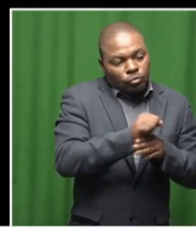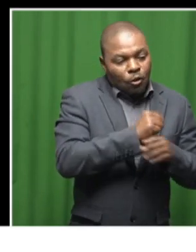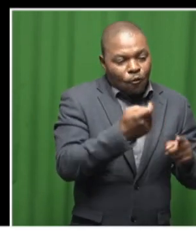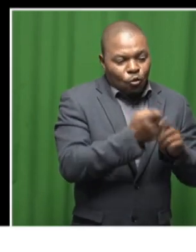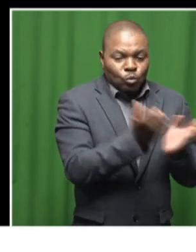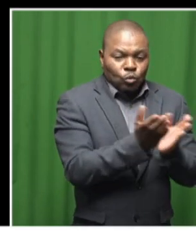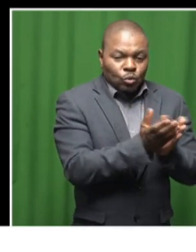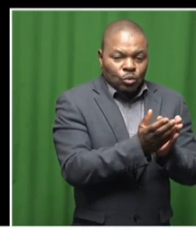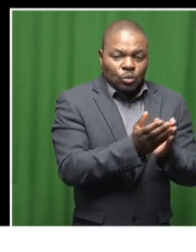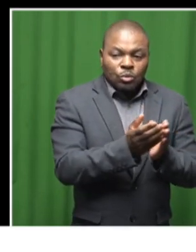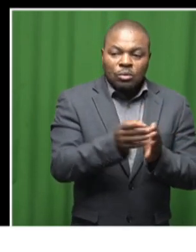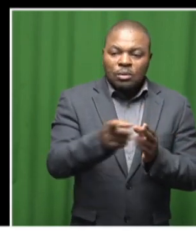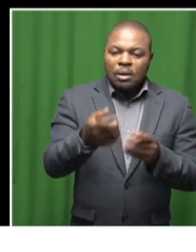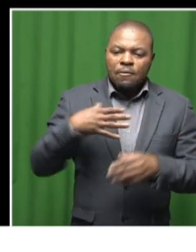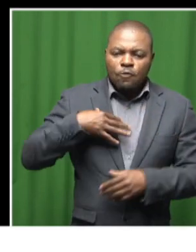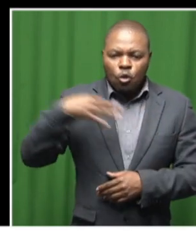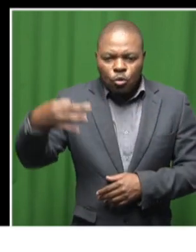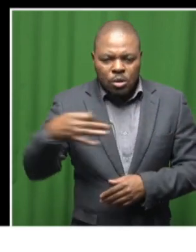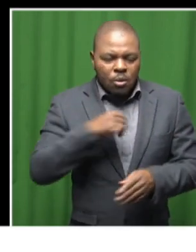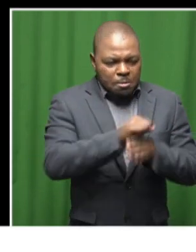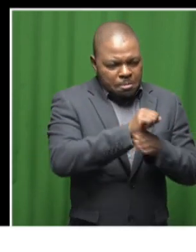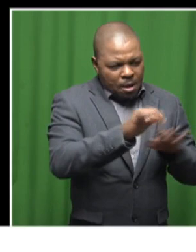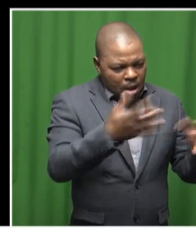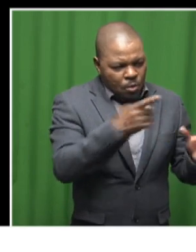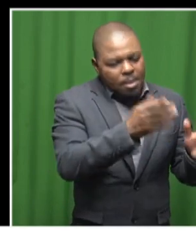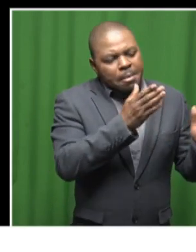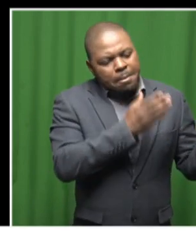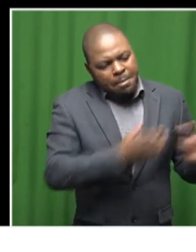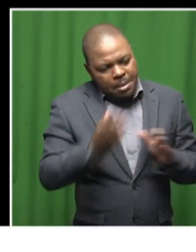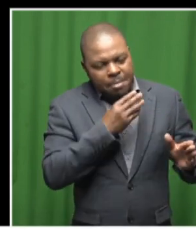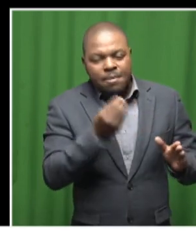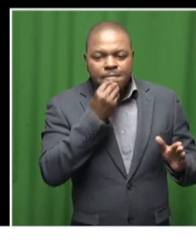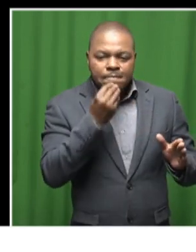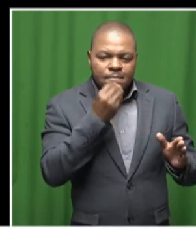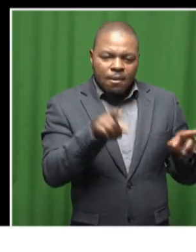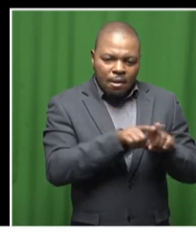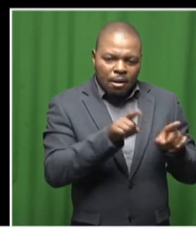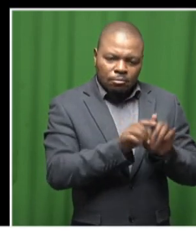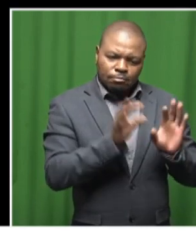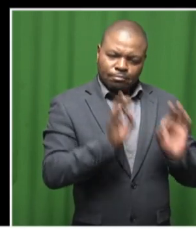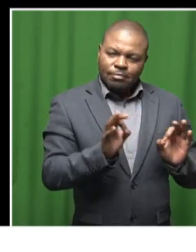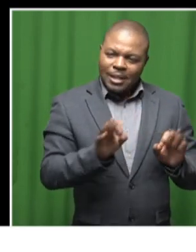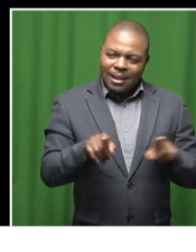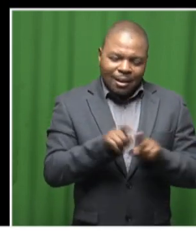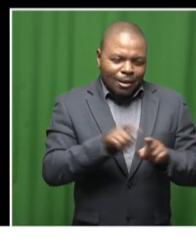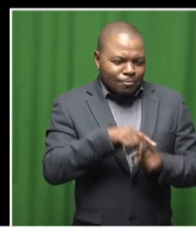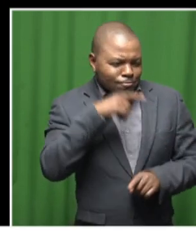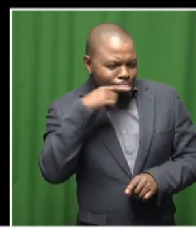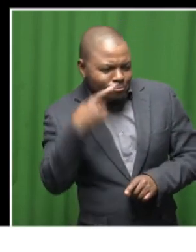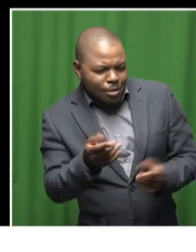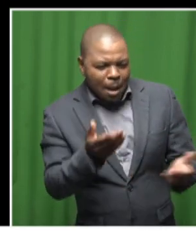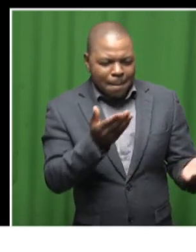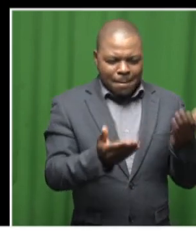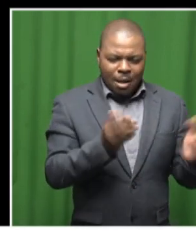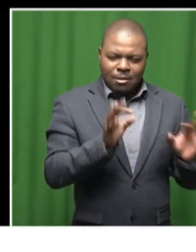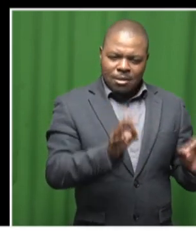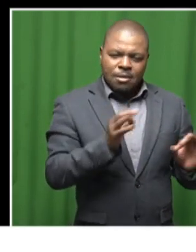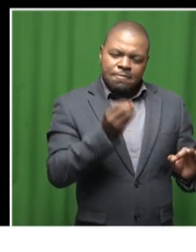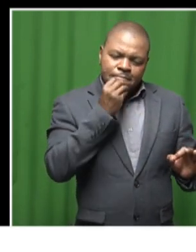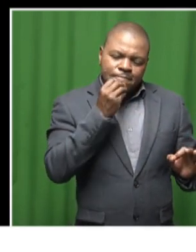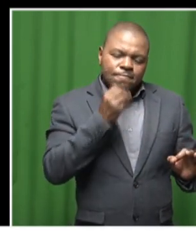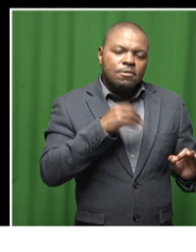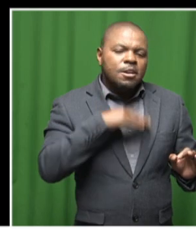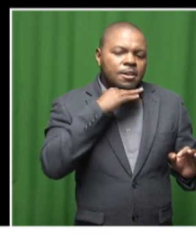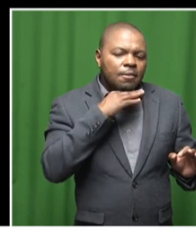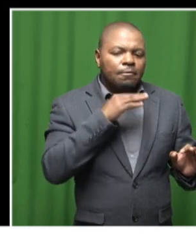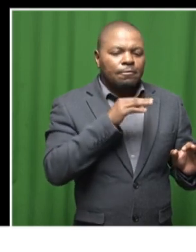school, the volunteers, so that they're actually able to prepare these meals that we're saying they need to be attractive, they need to be balanced, they need to be nutritious.